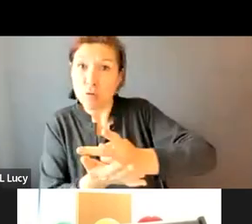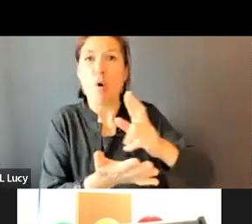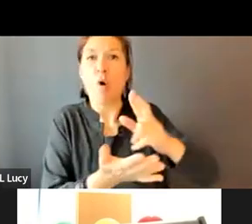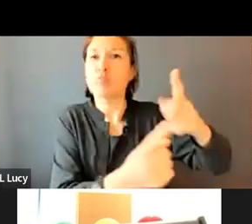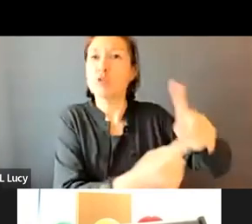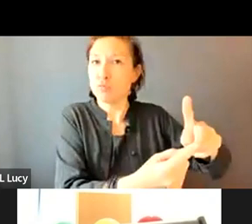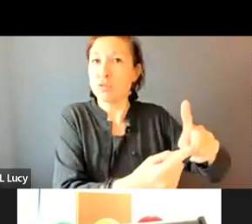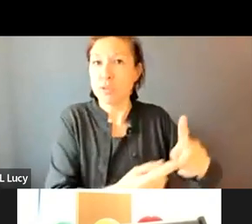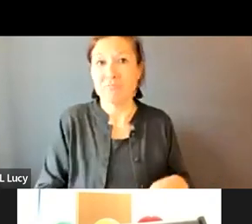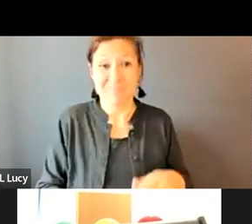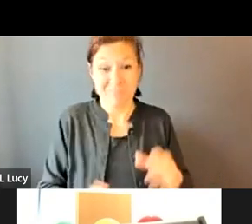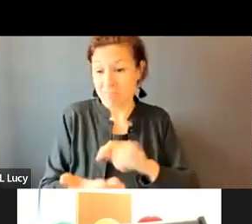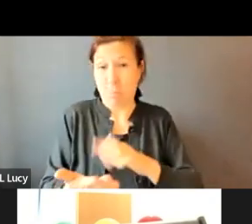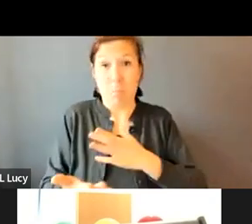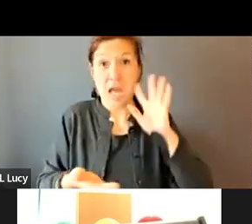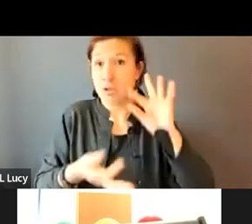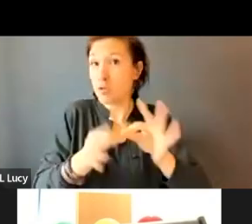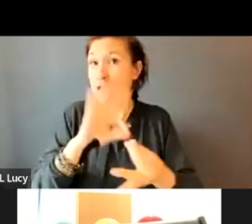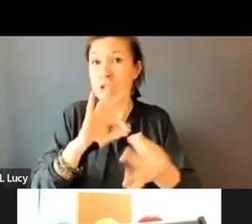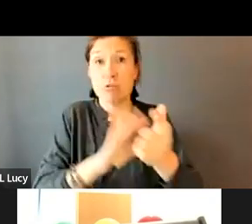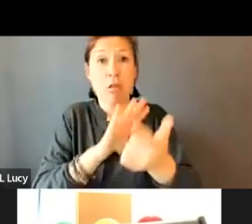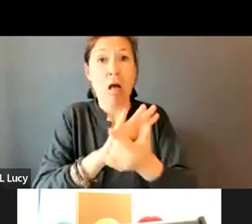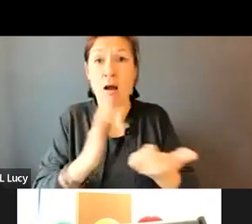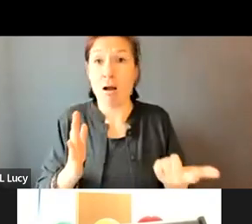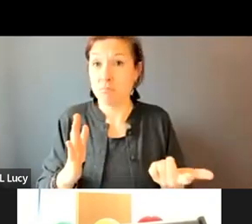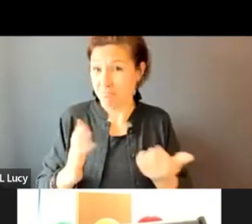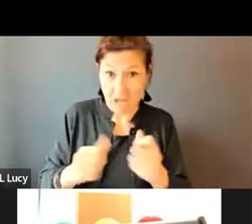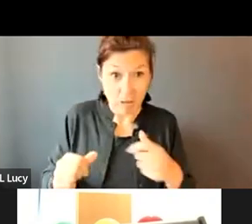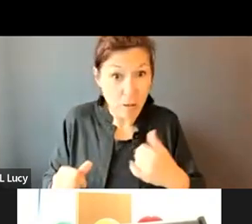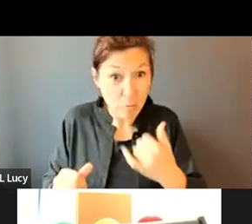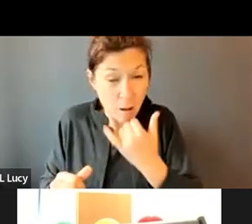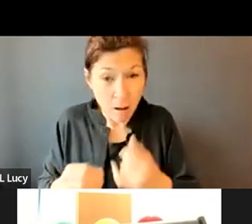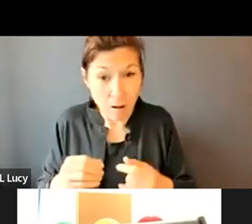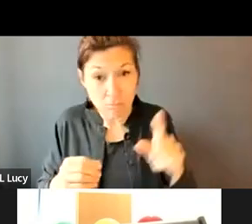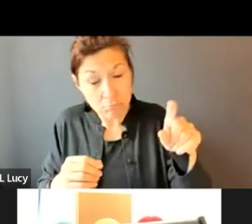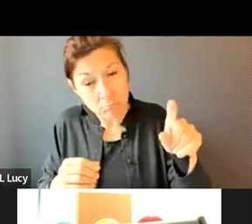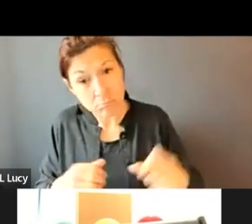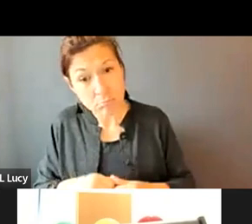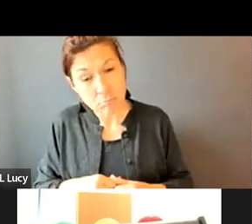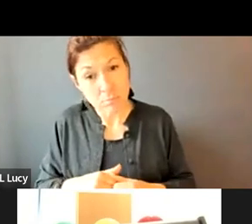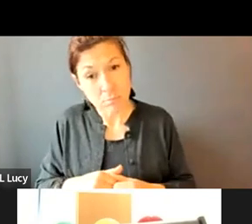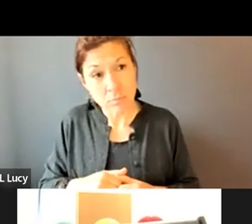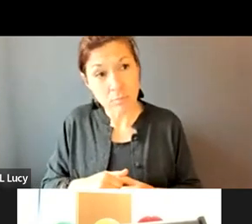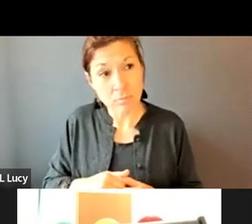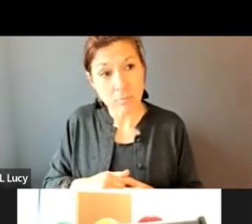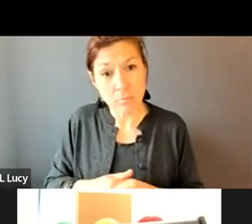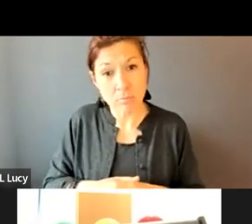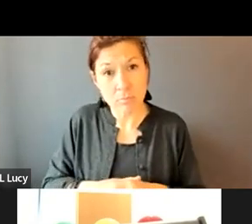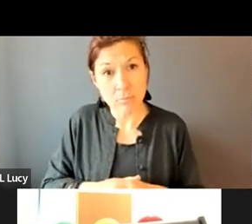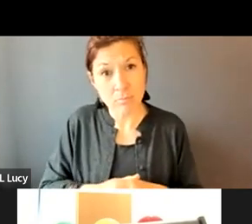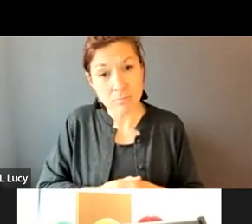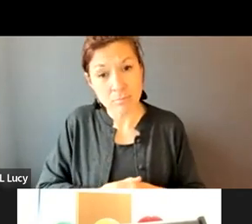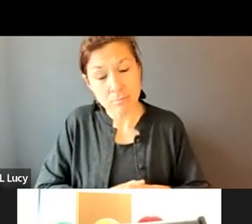that's what I read is there anything so the important in my mind